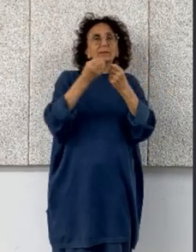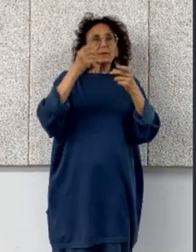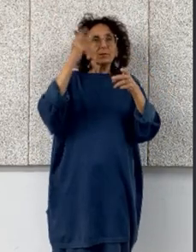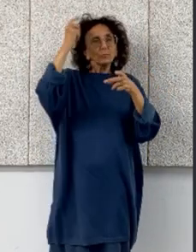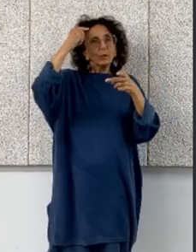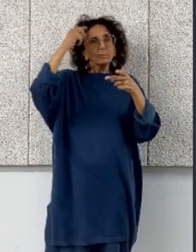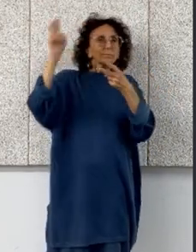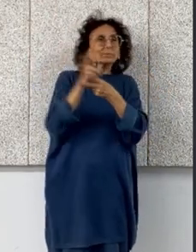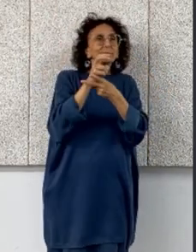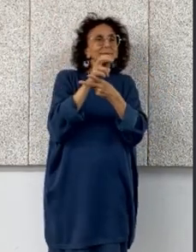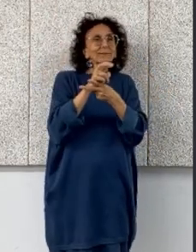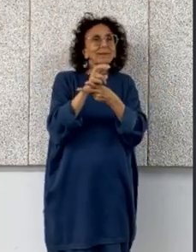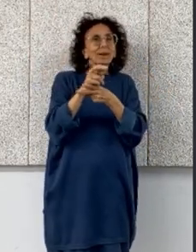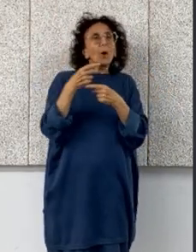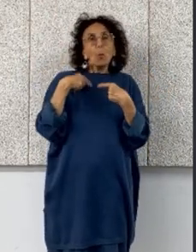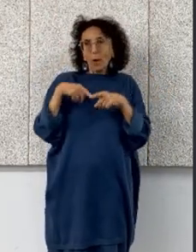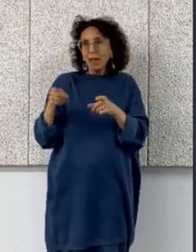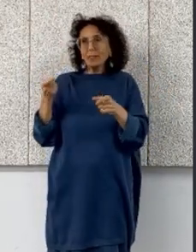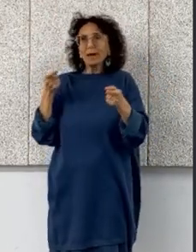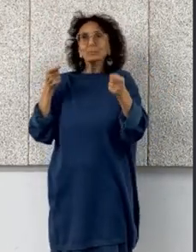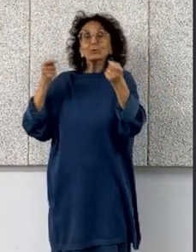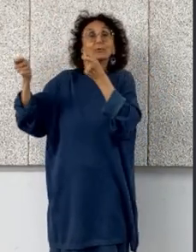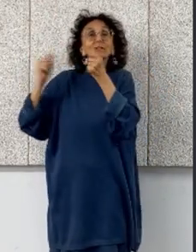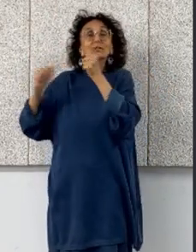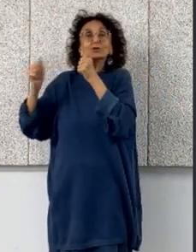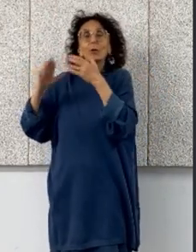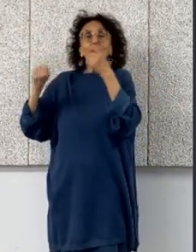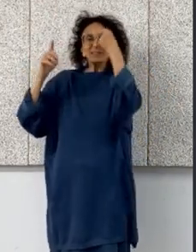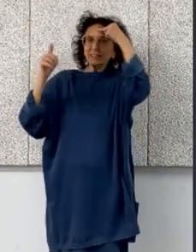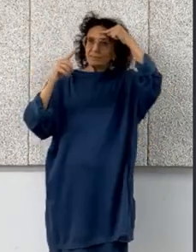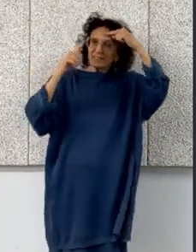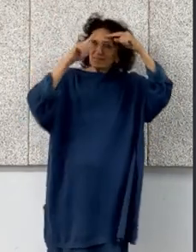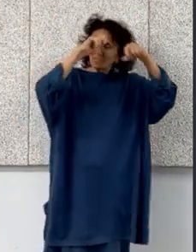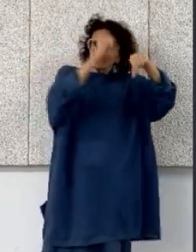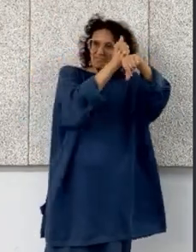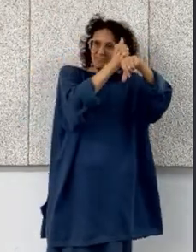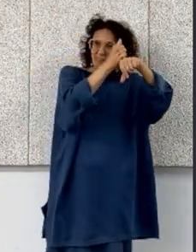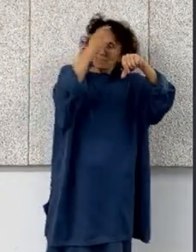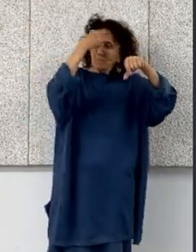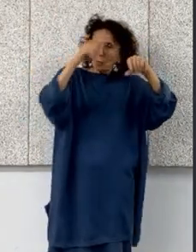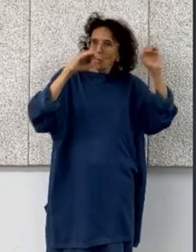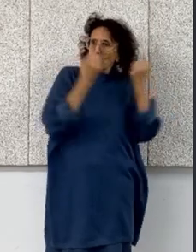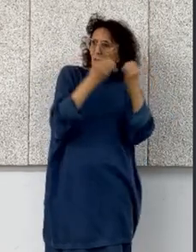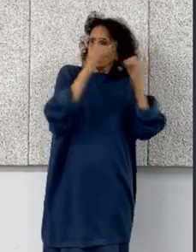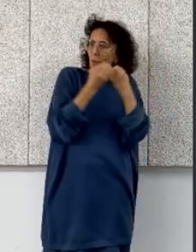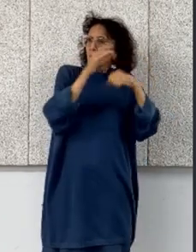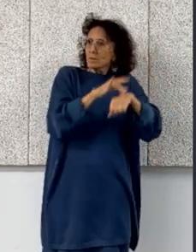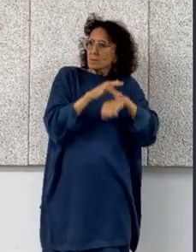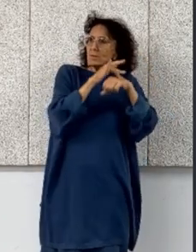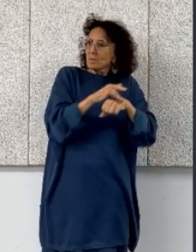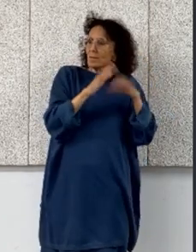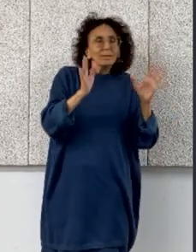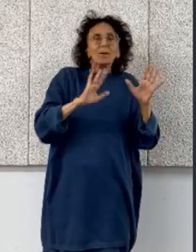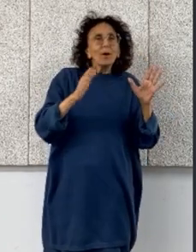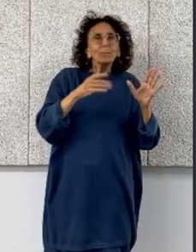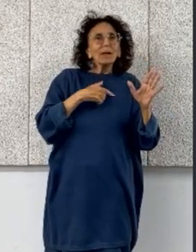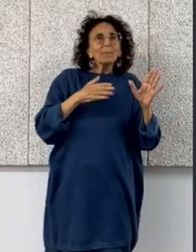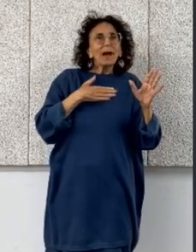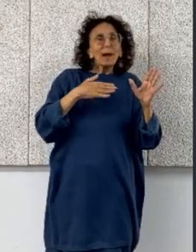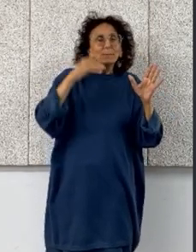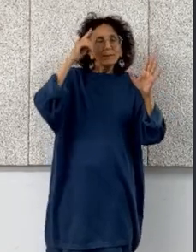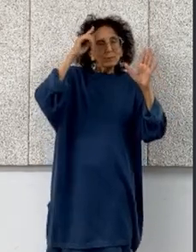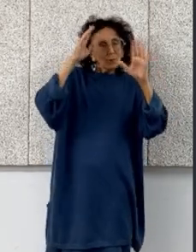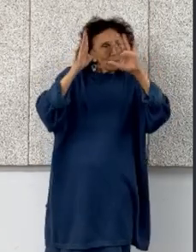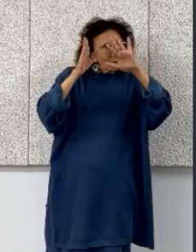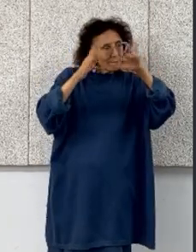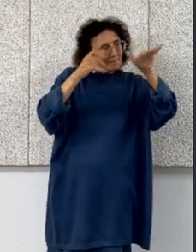been, even when I'm directing, it's very hard for me to shake the institutional brain. So mm-hmm. I'm very excited about having that directing brain be guiding